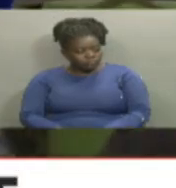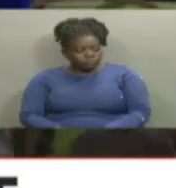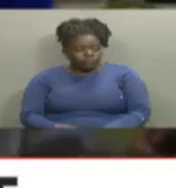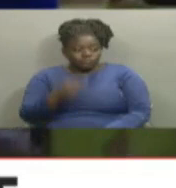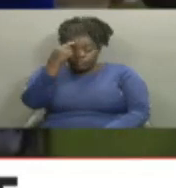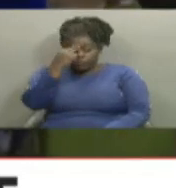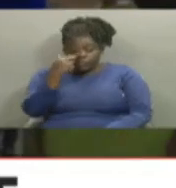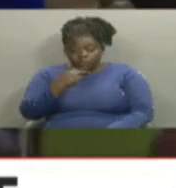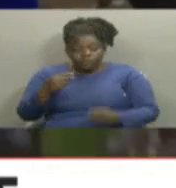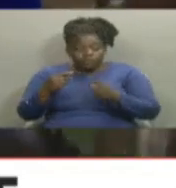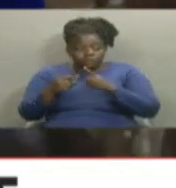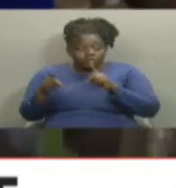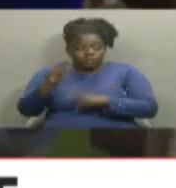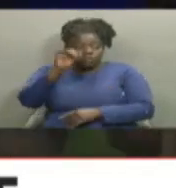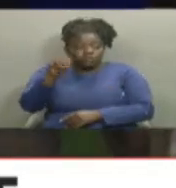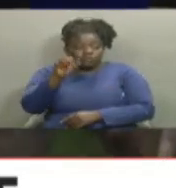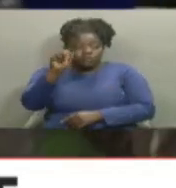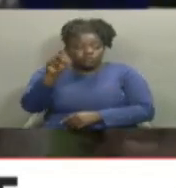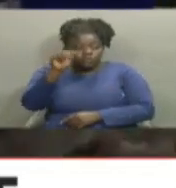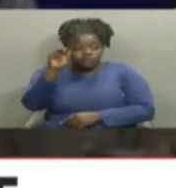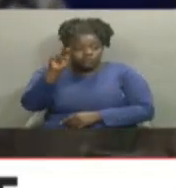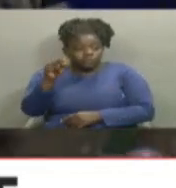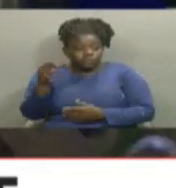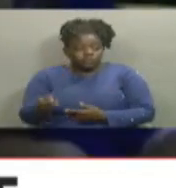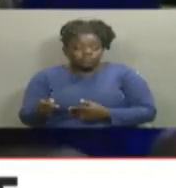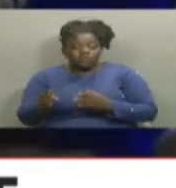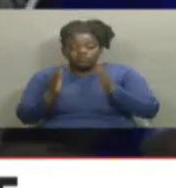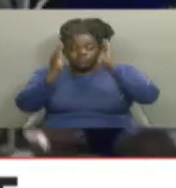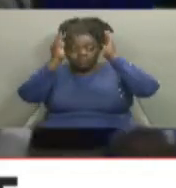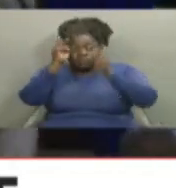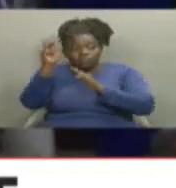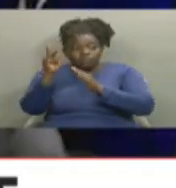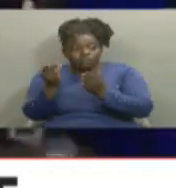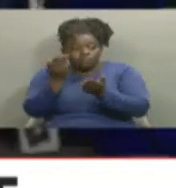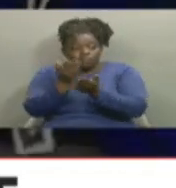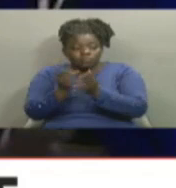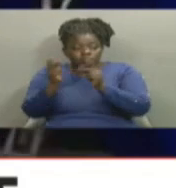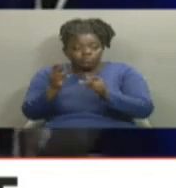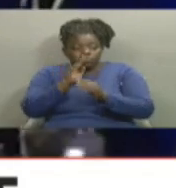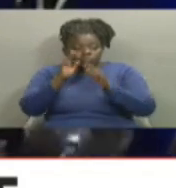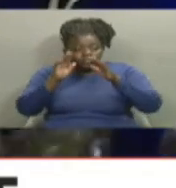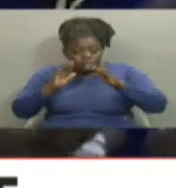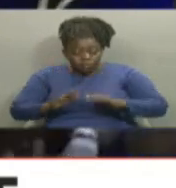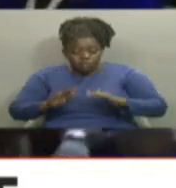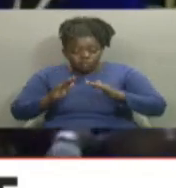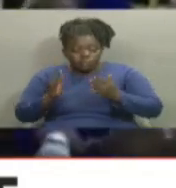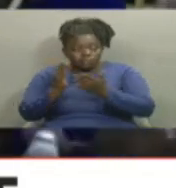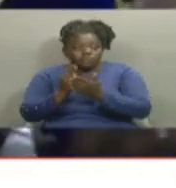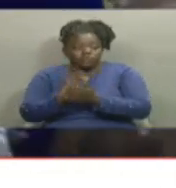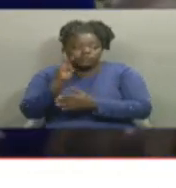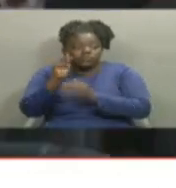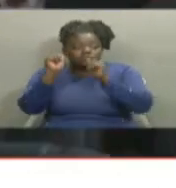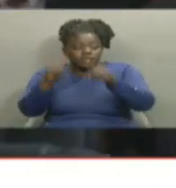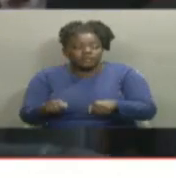Nadini okubadde Jackson Ole Sapiti Sabalabizi wa Kenya asibye abantu babiri bakaka mu kuba Kenya ino